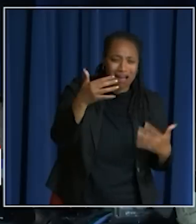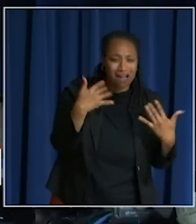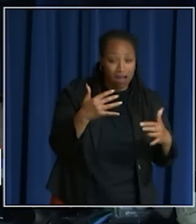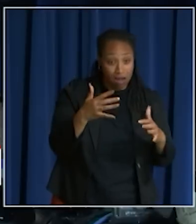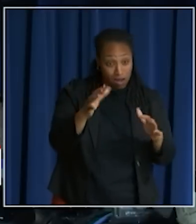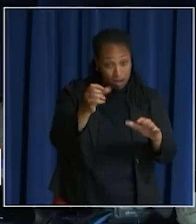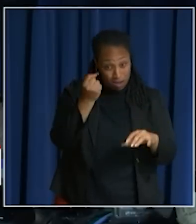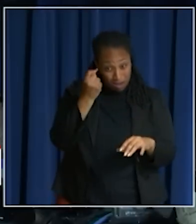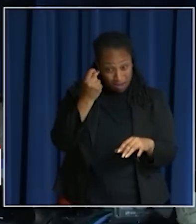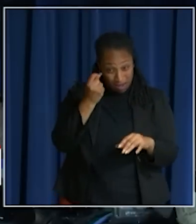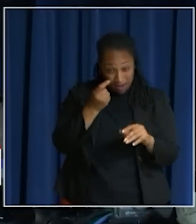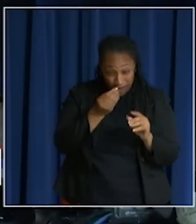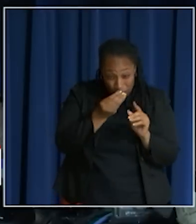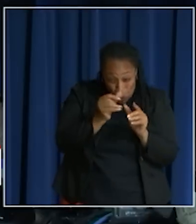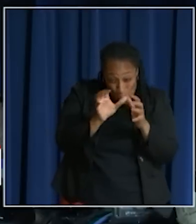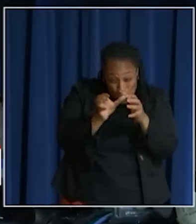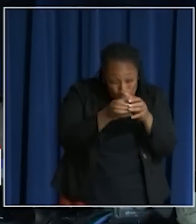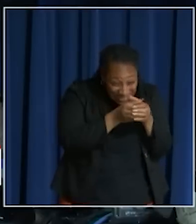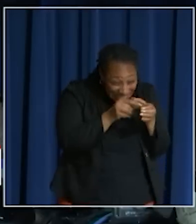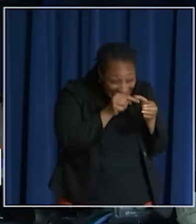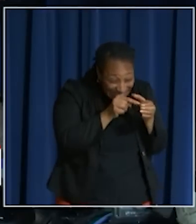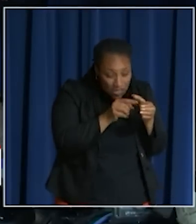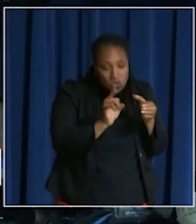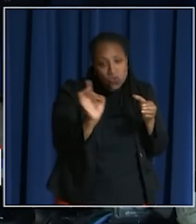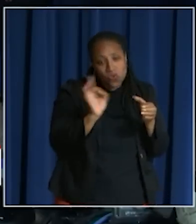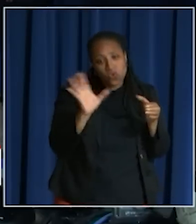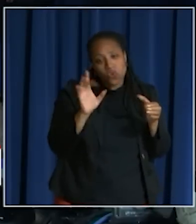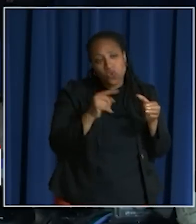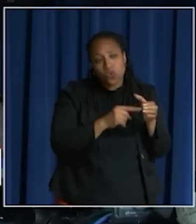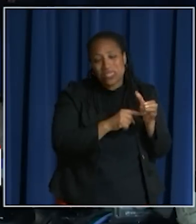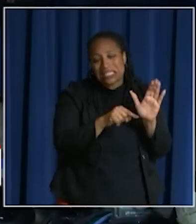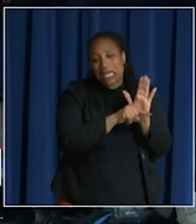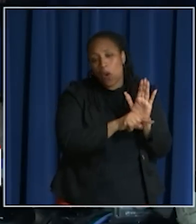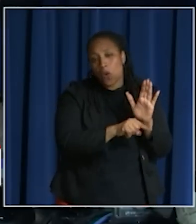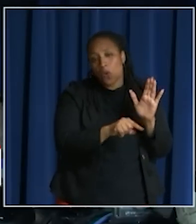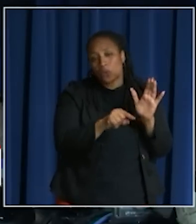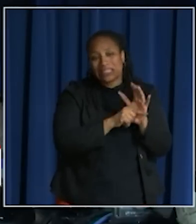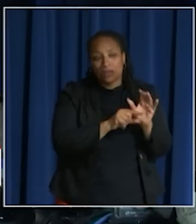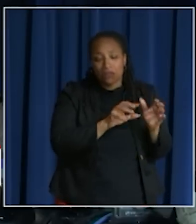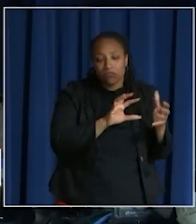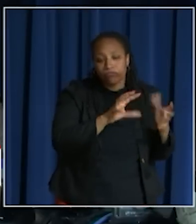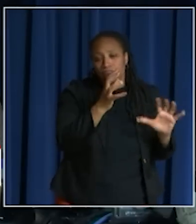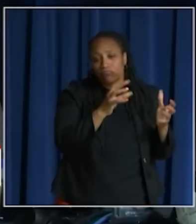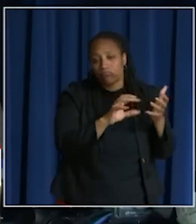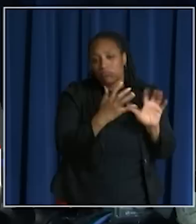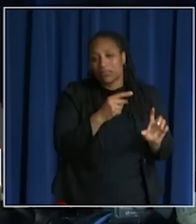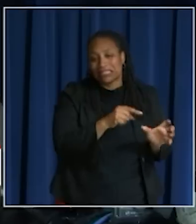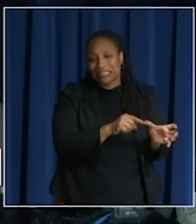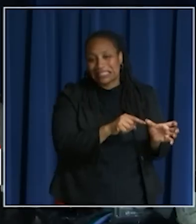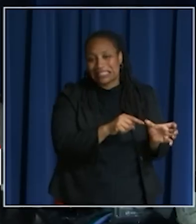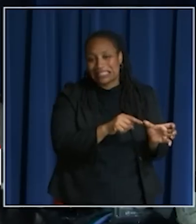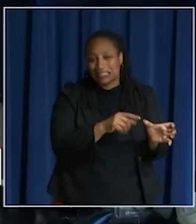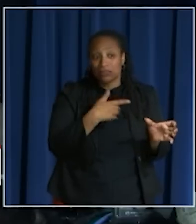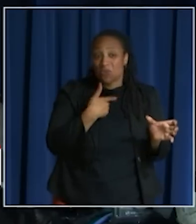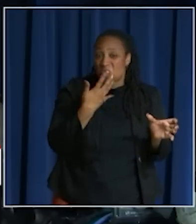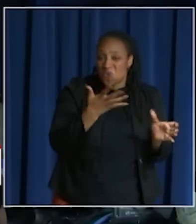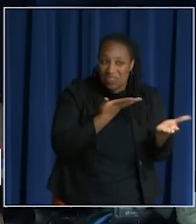not. And I've said to parents, you need to know where your children are. We've talked about this over and over again. The mayor has